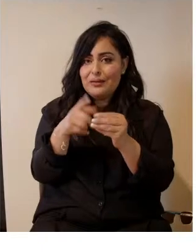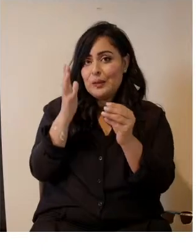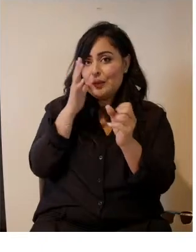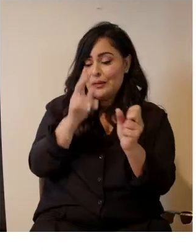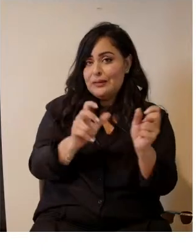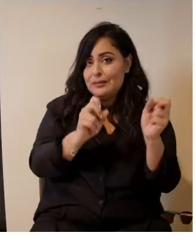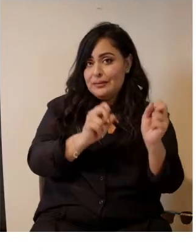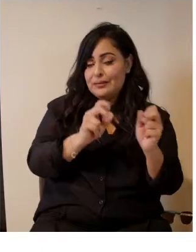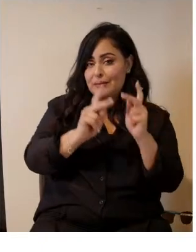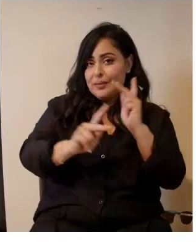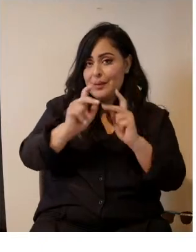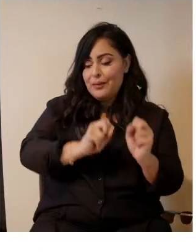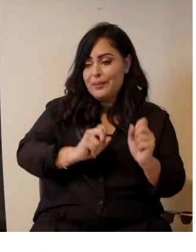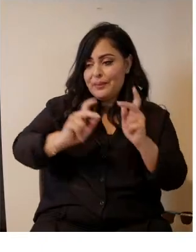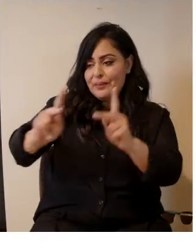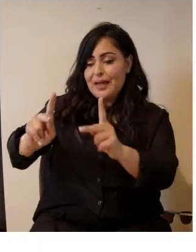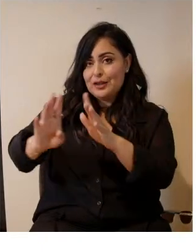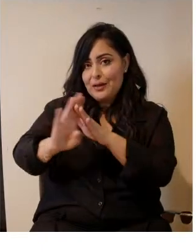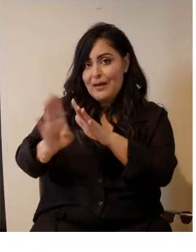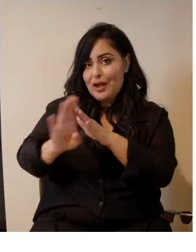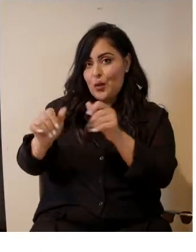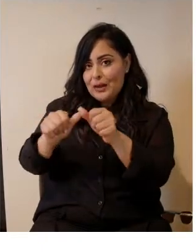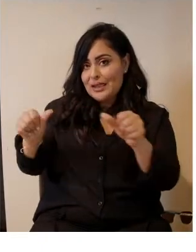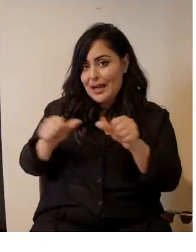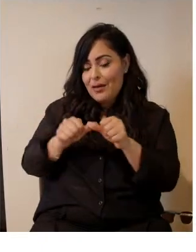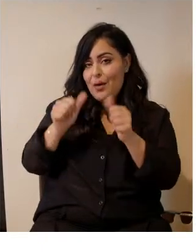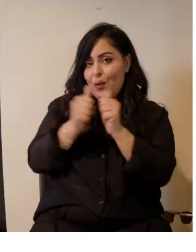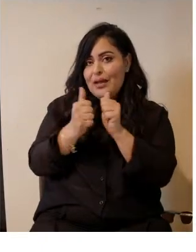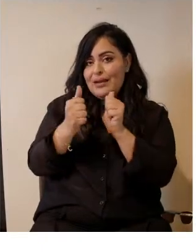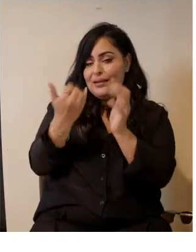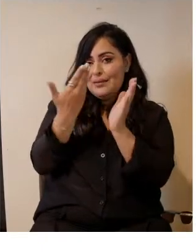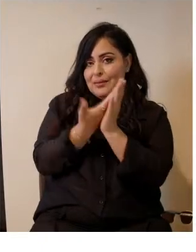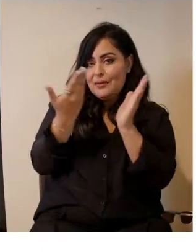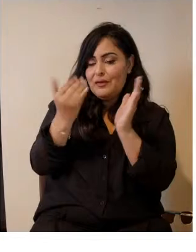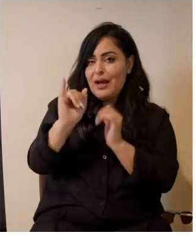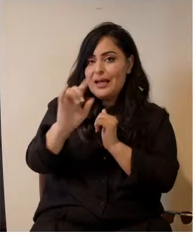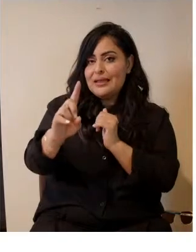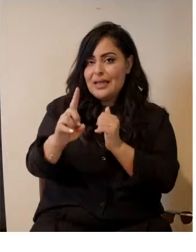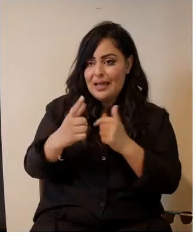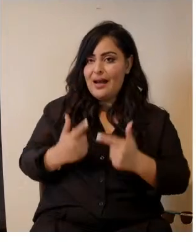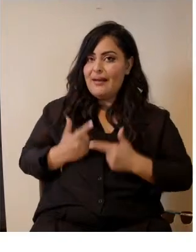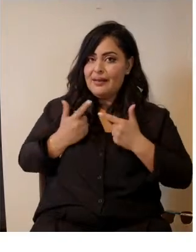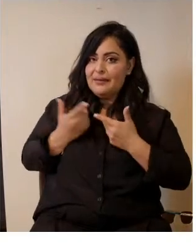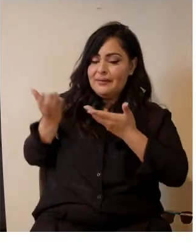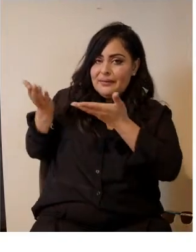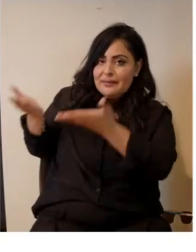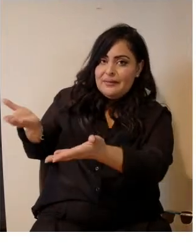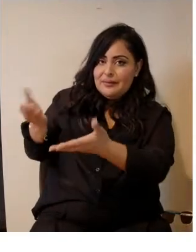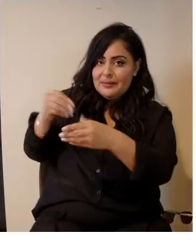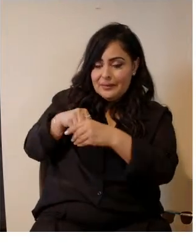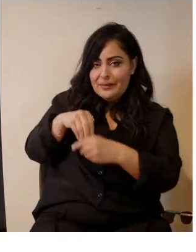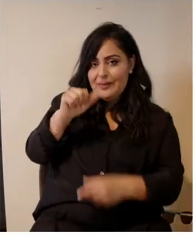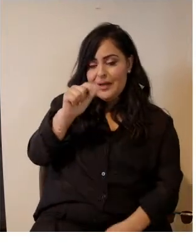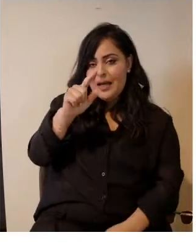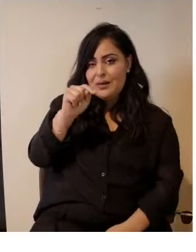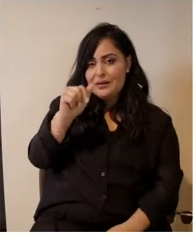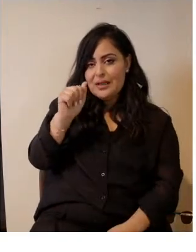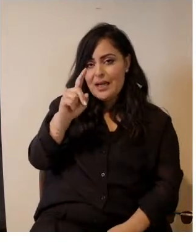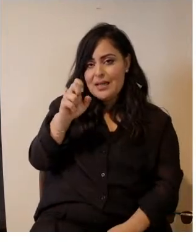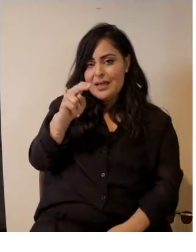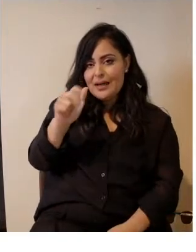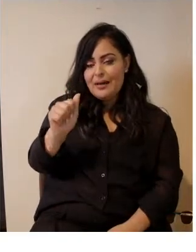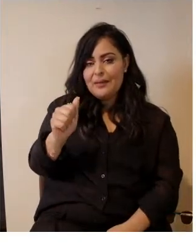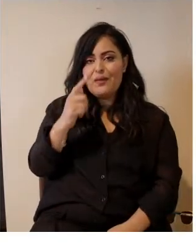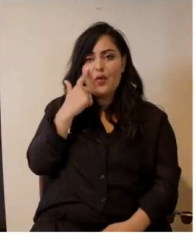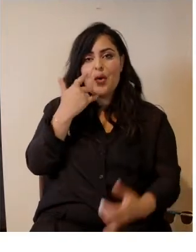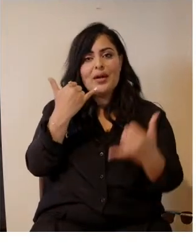the evacuation areas, even if they have ID and can prove that they're residents of of Altadena. At this point,